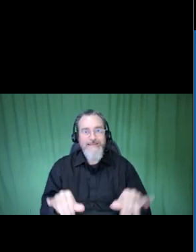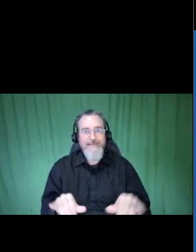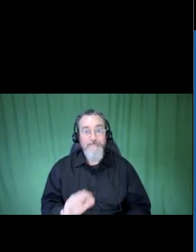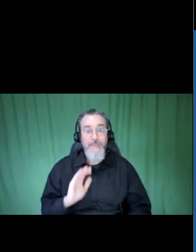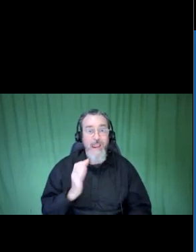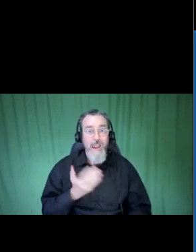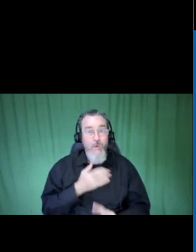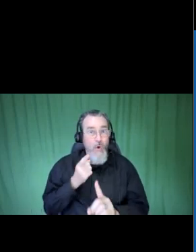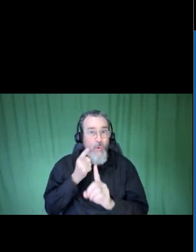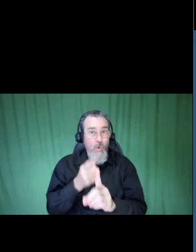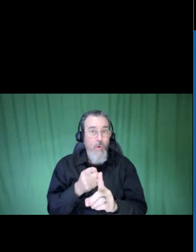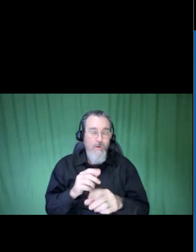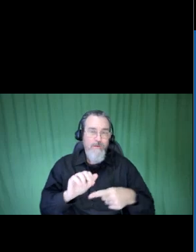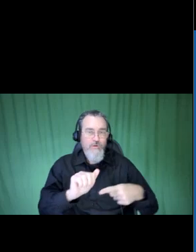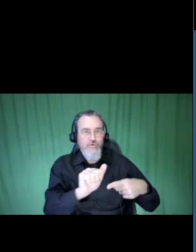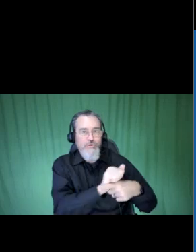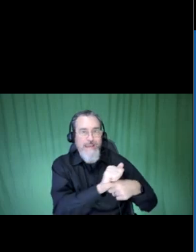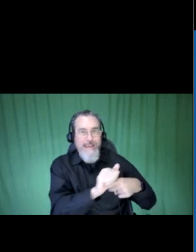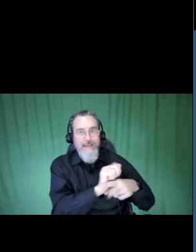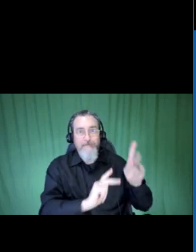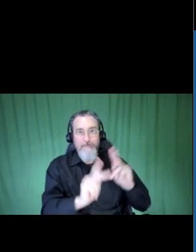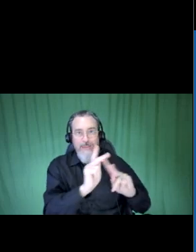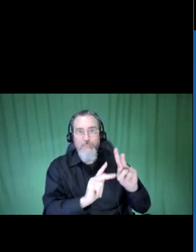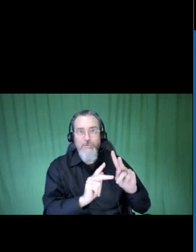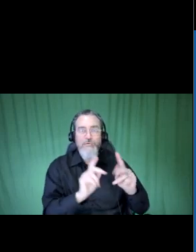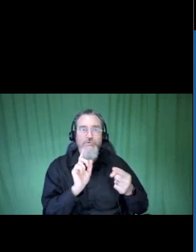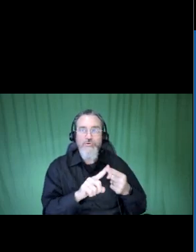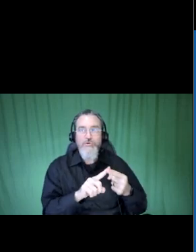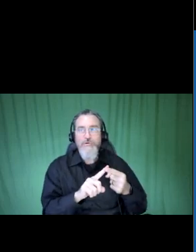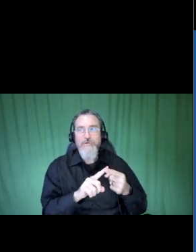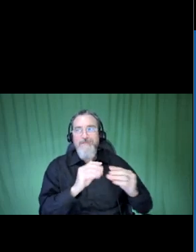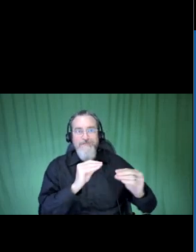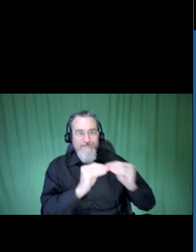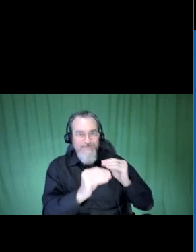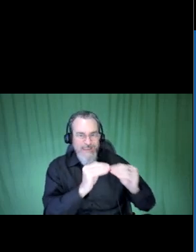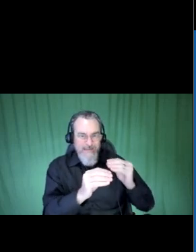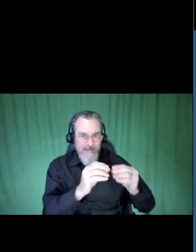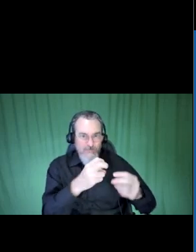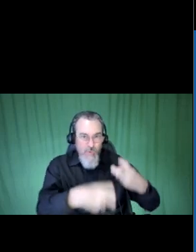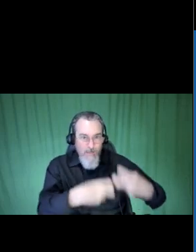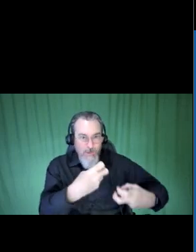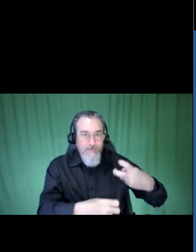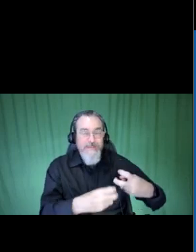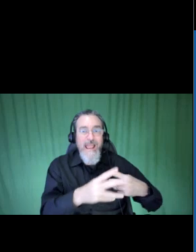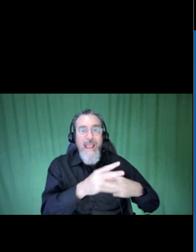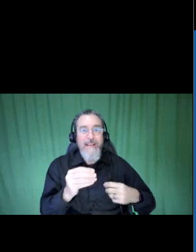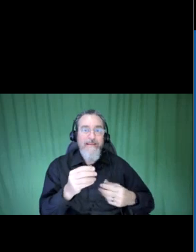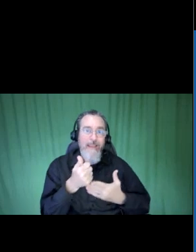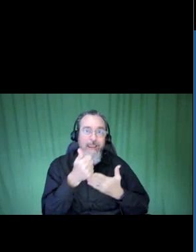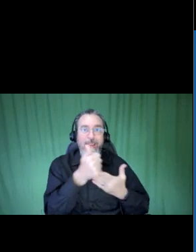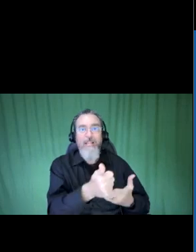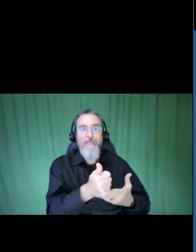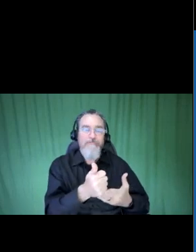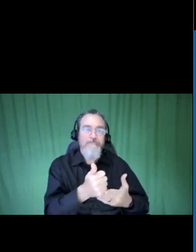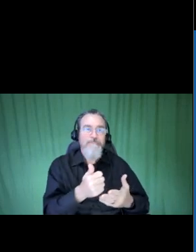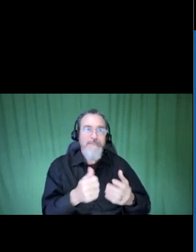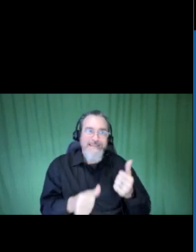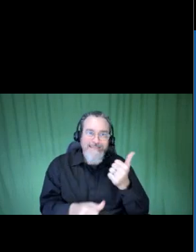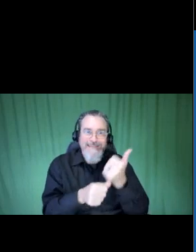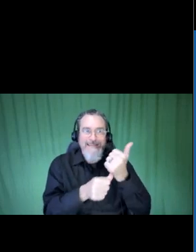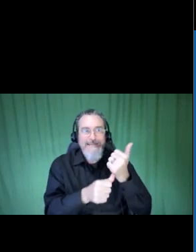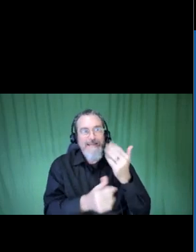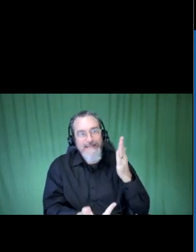to tackle these problems and also suffice the needs of a tech-heavy workforce in